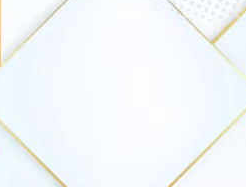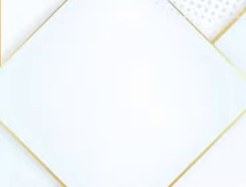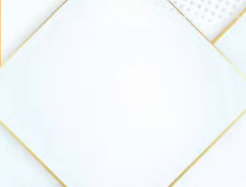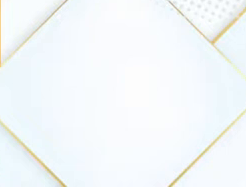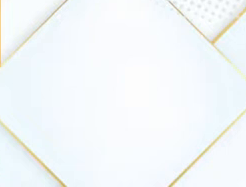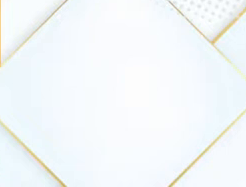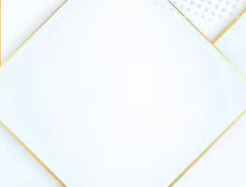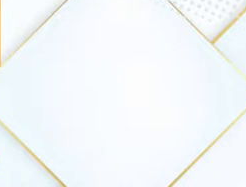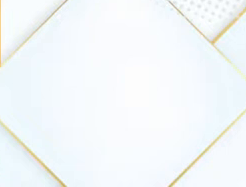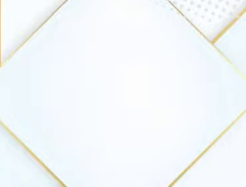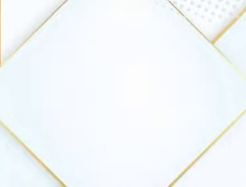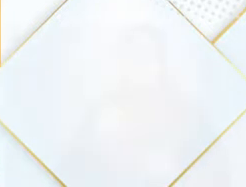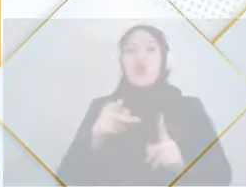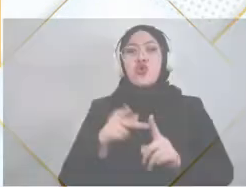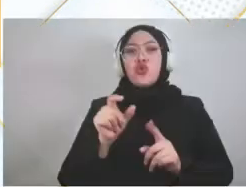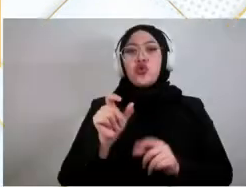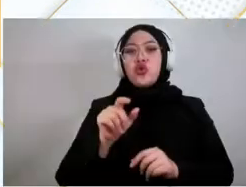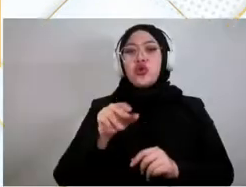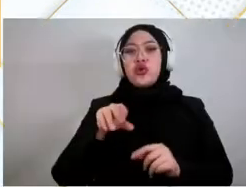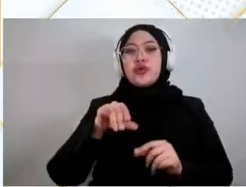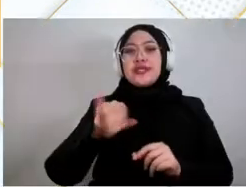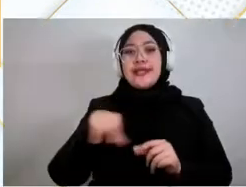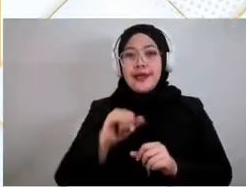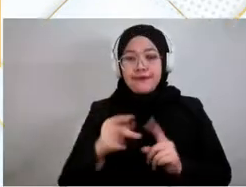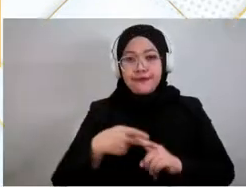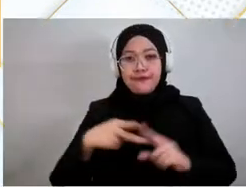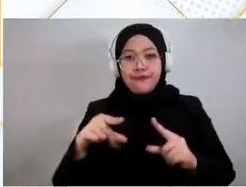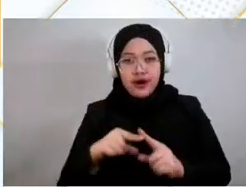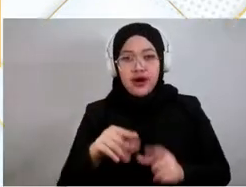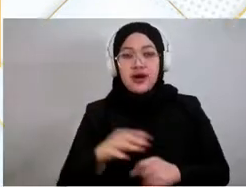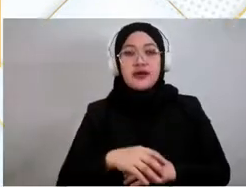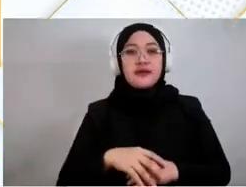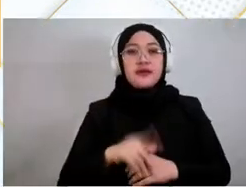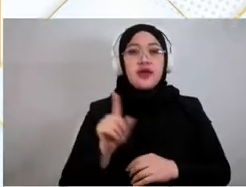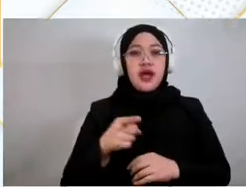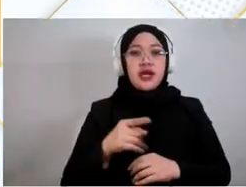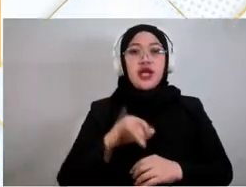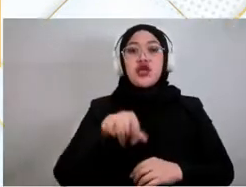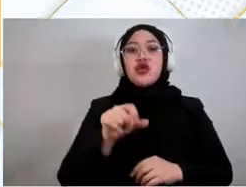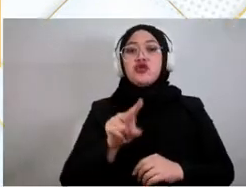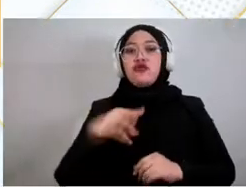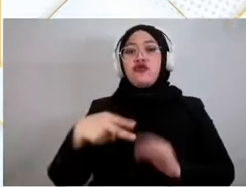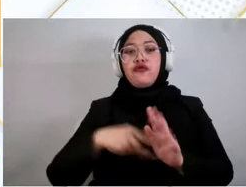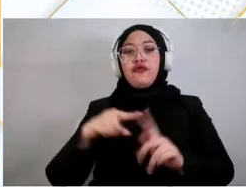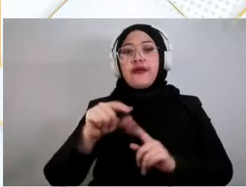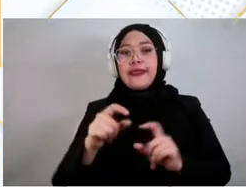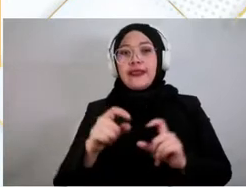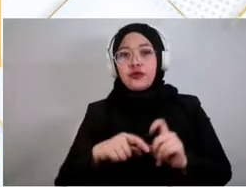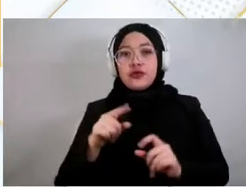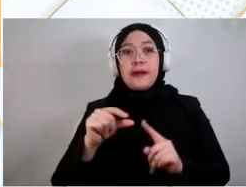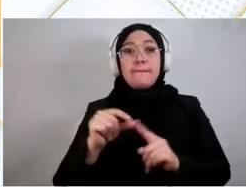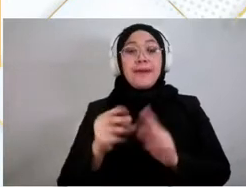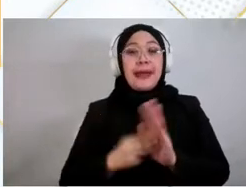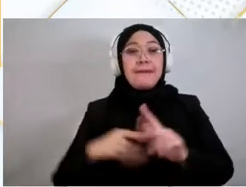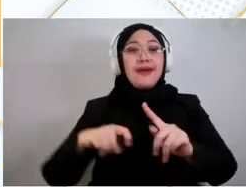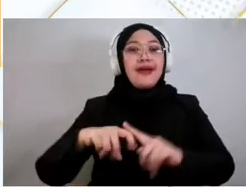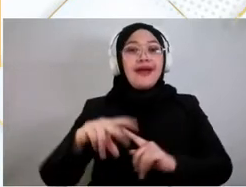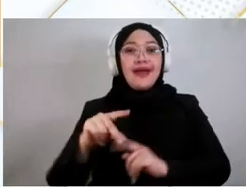Huzaifa Salahuddin from the University of South Pacific. There's also Juventus Esloy from PMKRI and